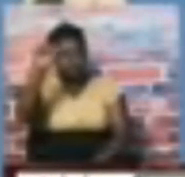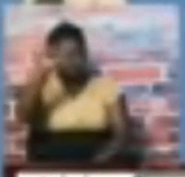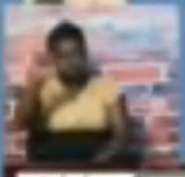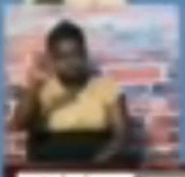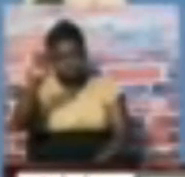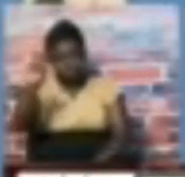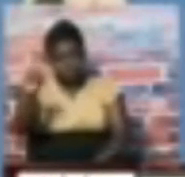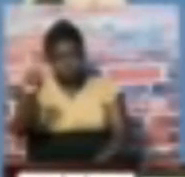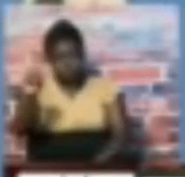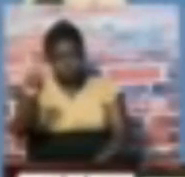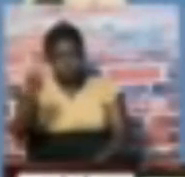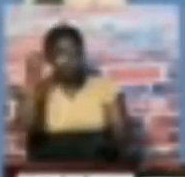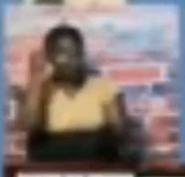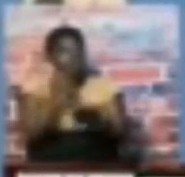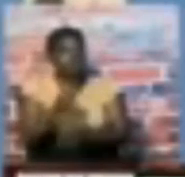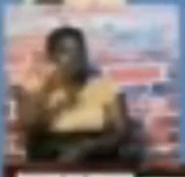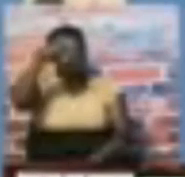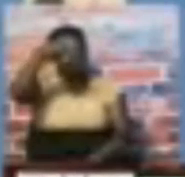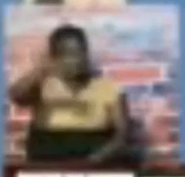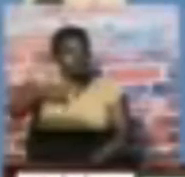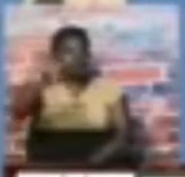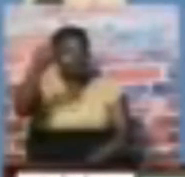760 million shillings.